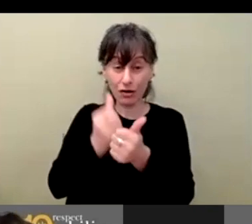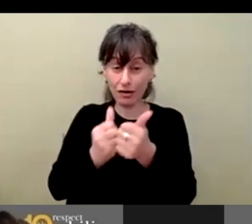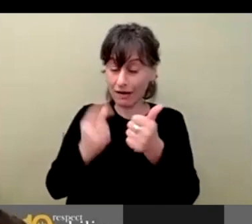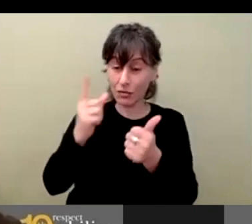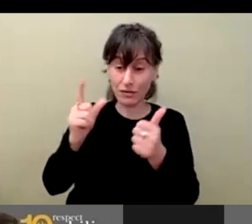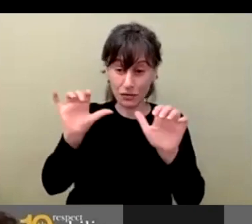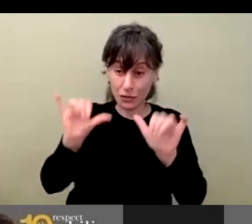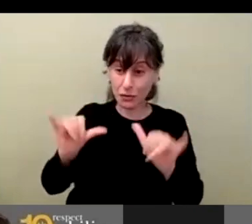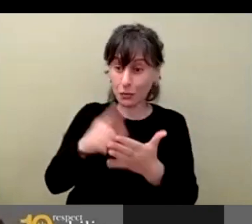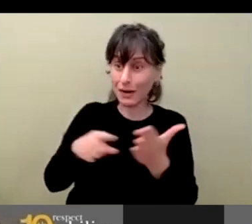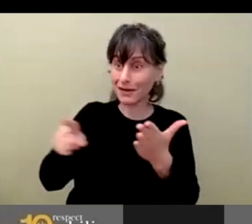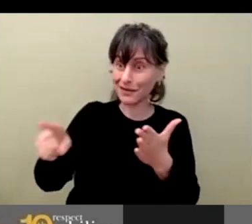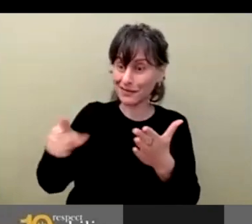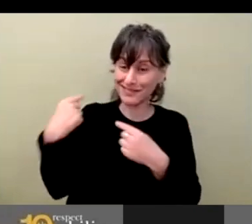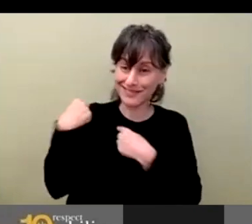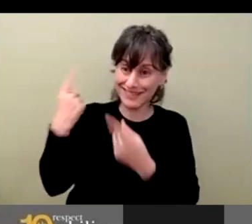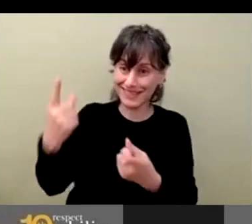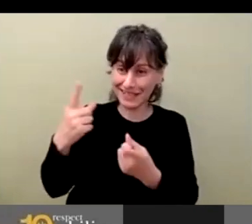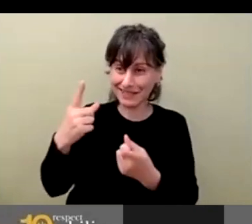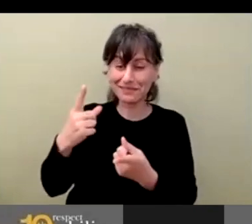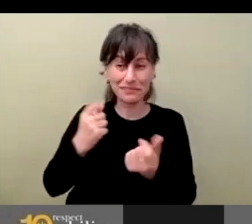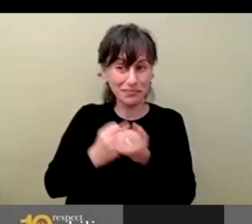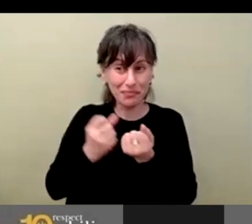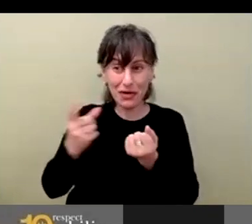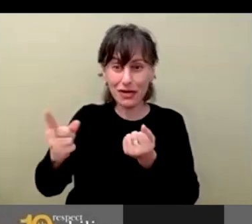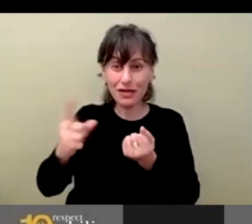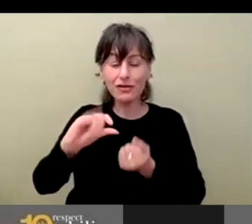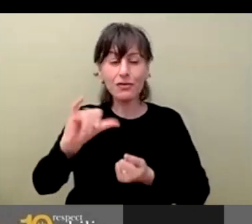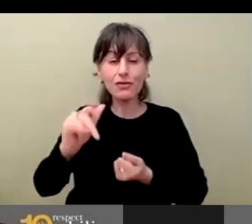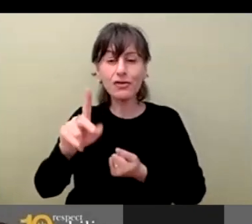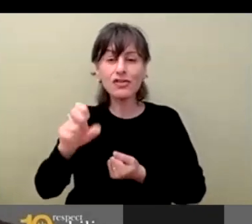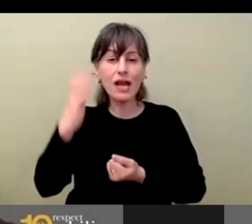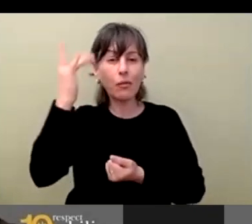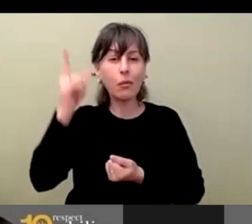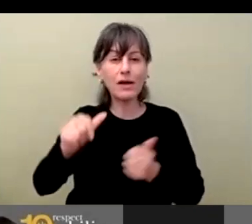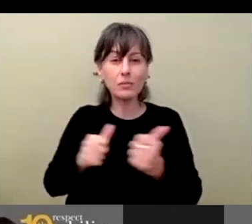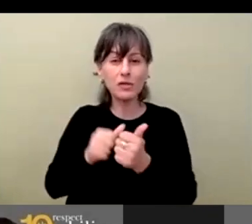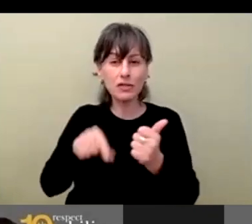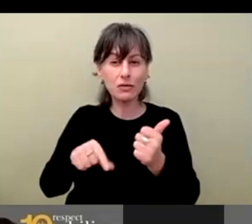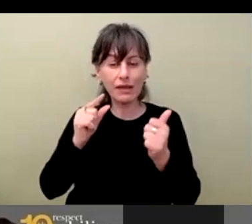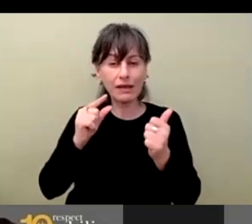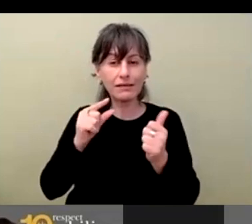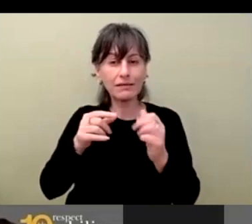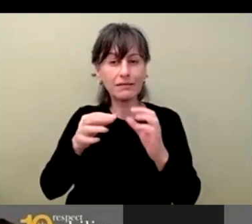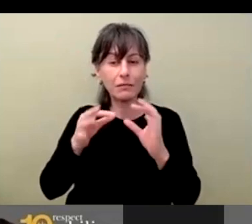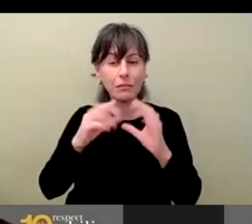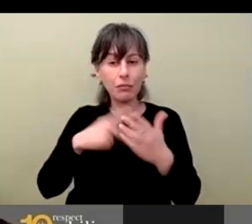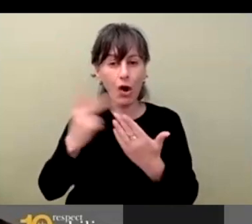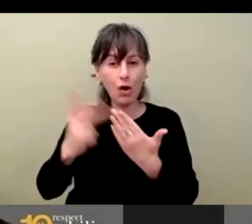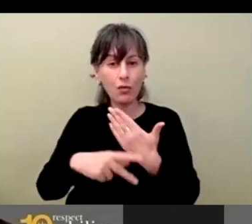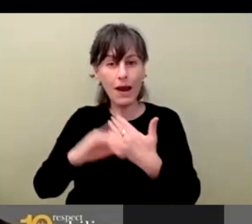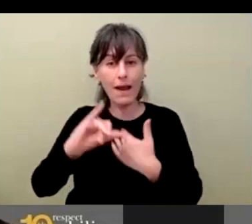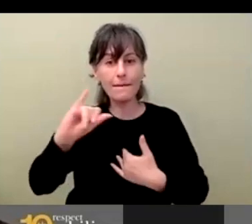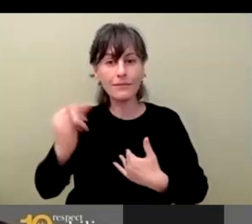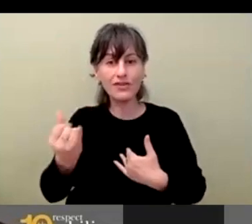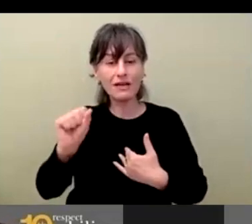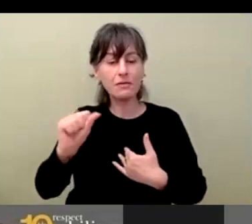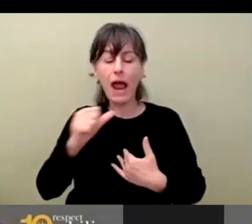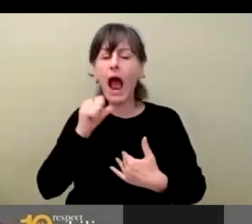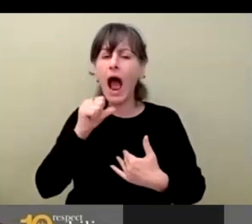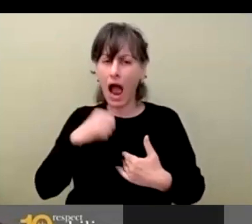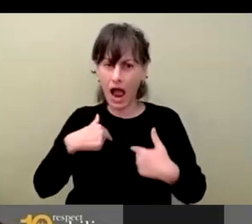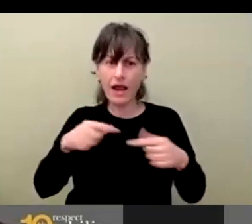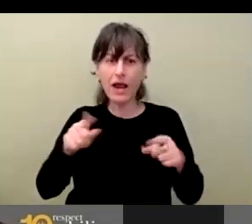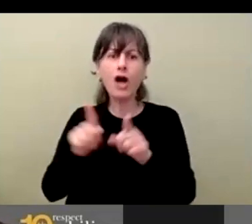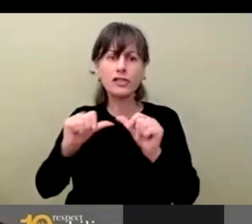you. All right. And Jake, how about you? Why did you want to pursue Respectability's fellowship program? So I was also persistent, but not as